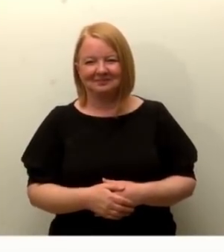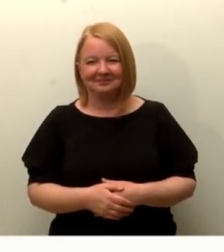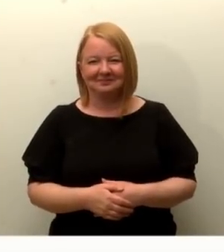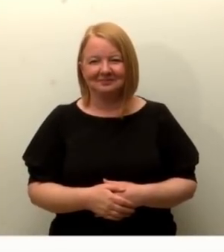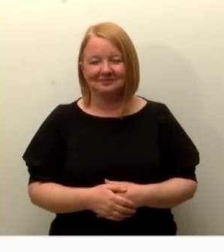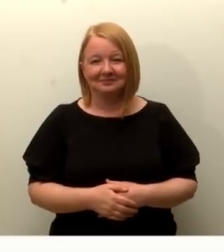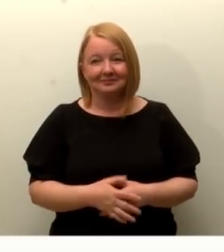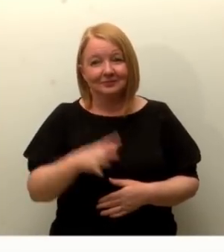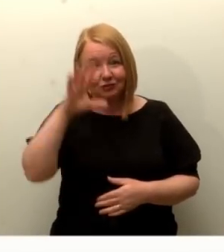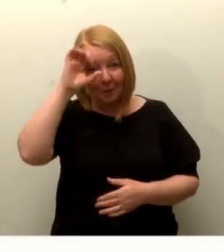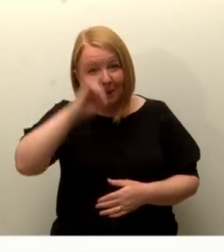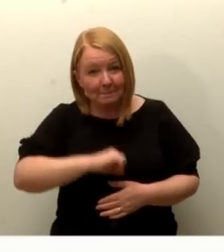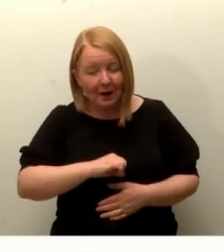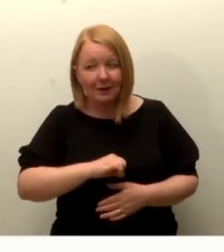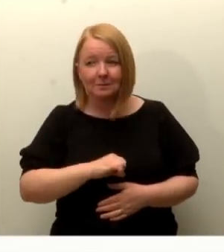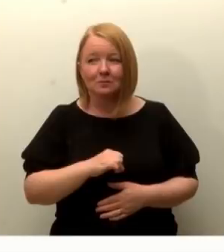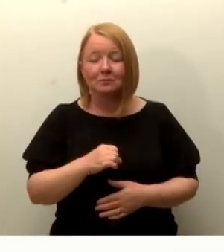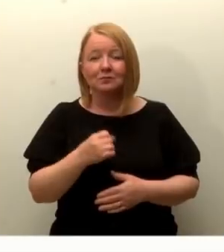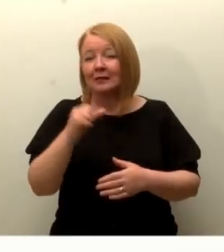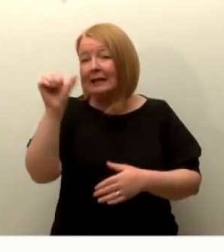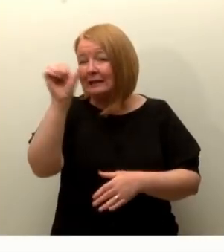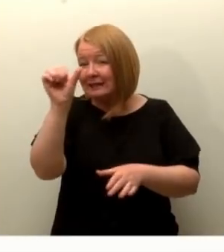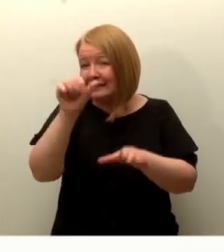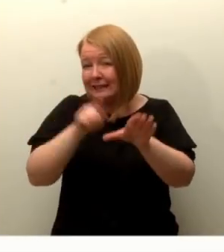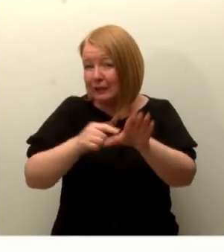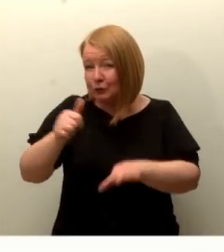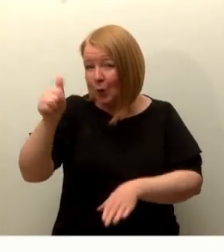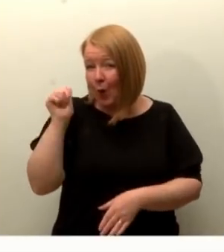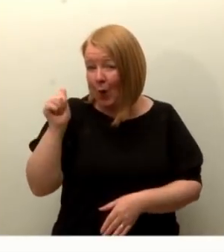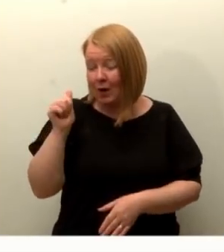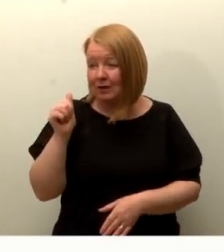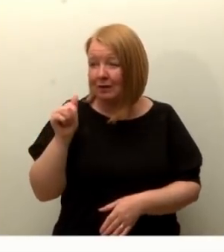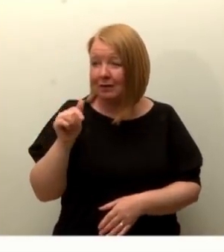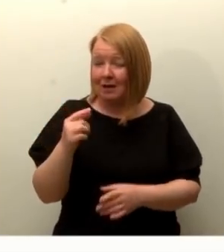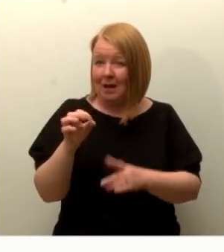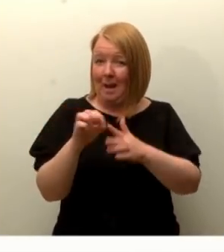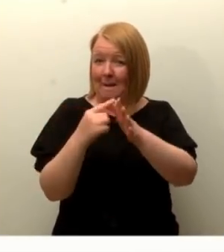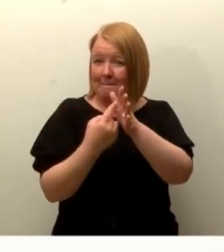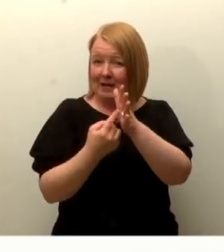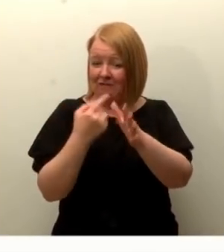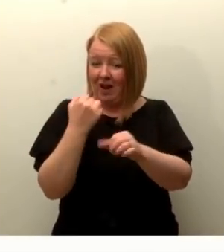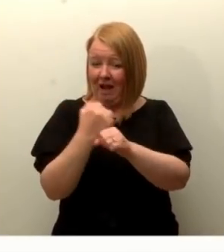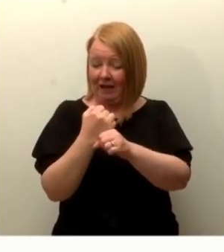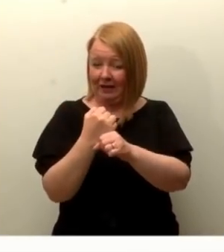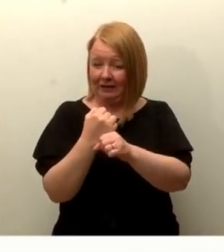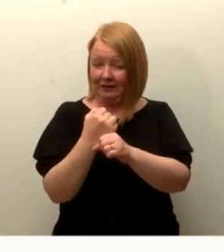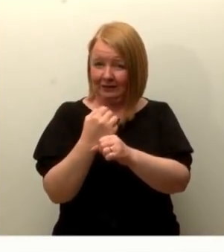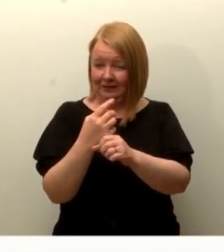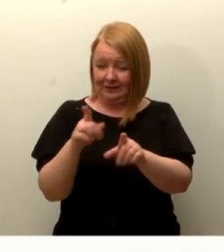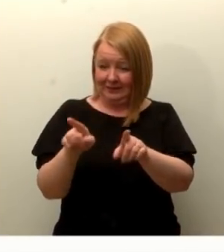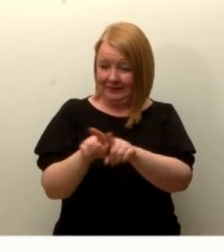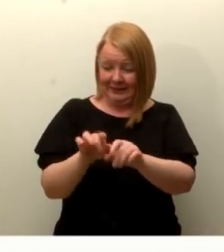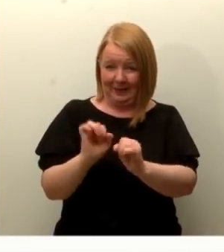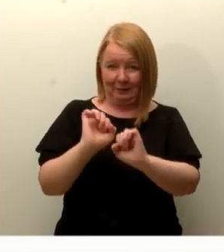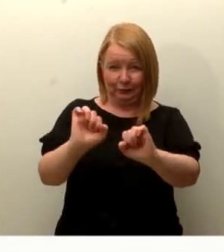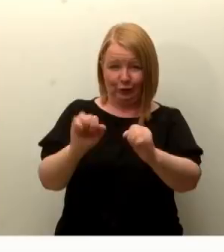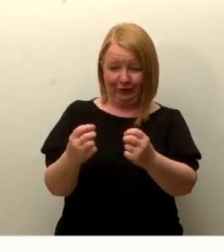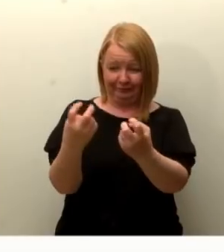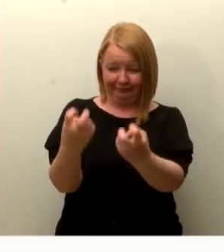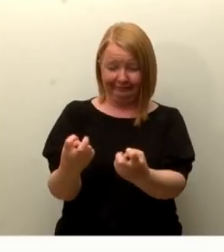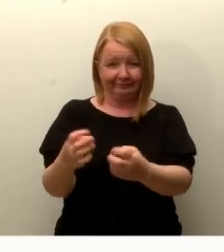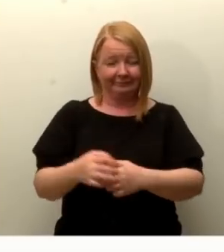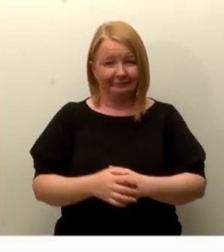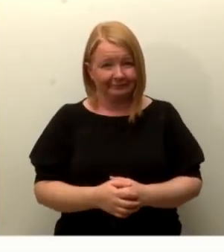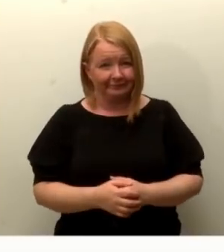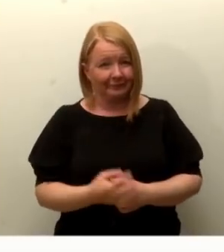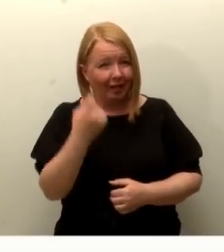Remember, only 16 years ago, Parag was sitting exactly where you all sit today.